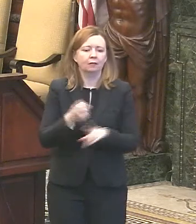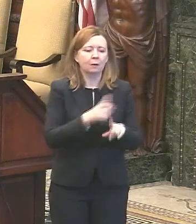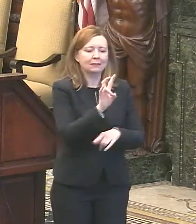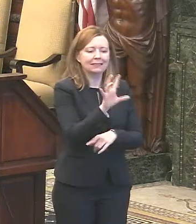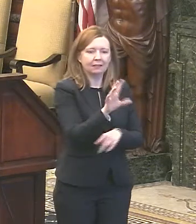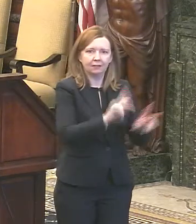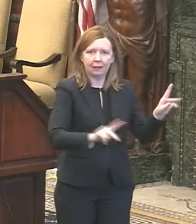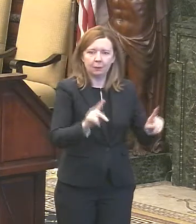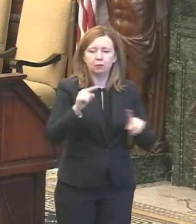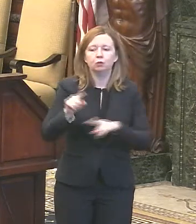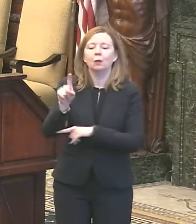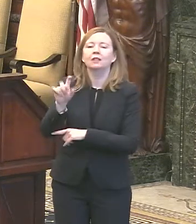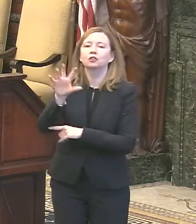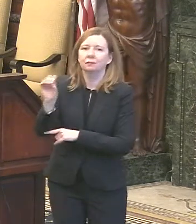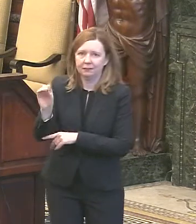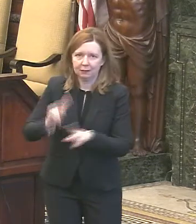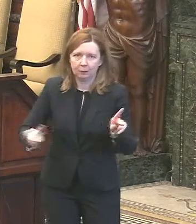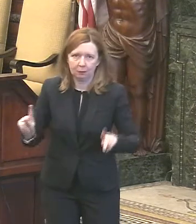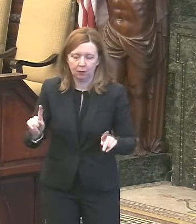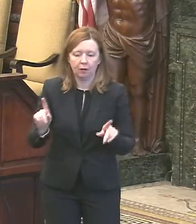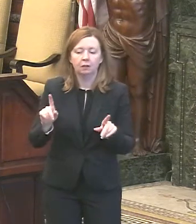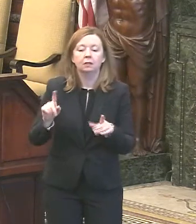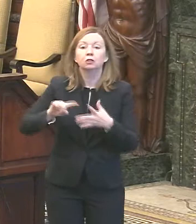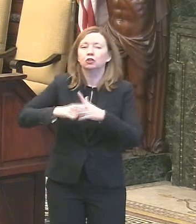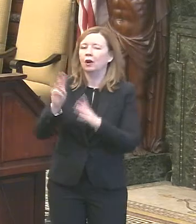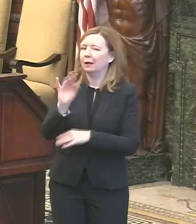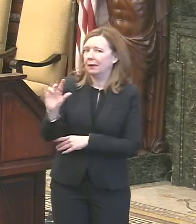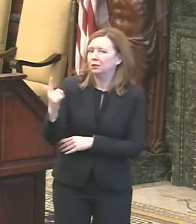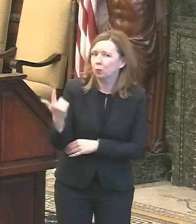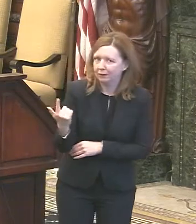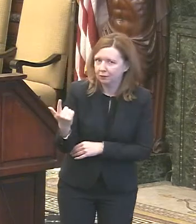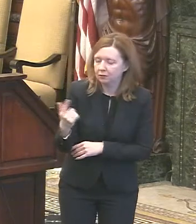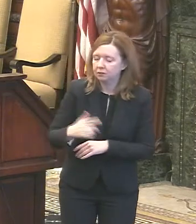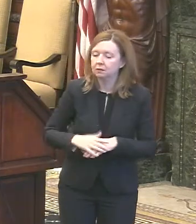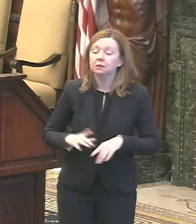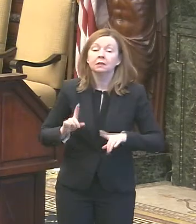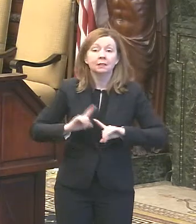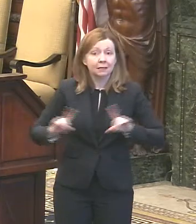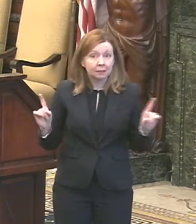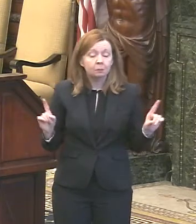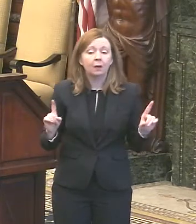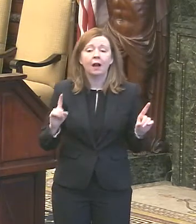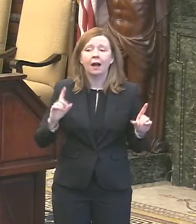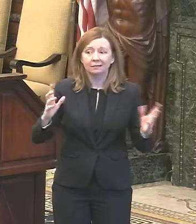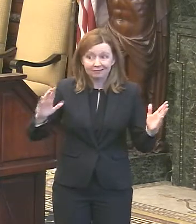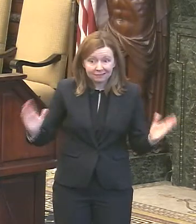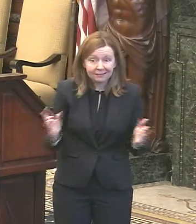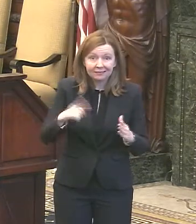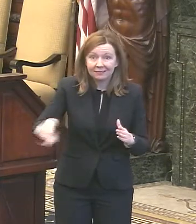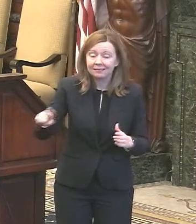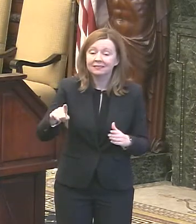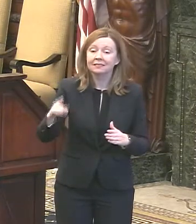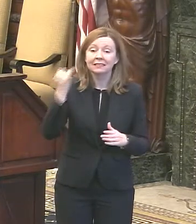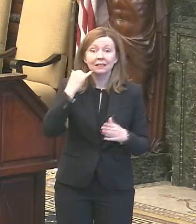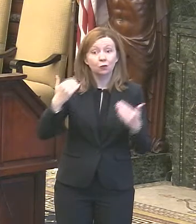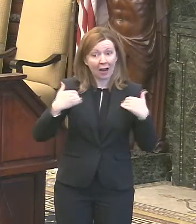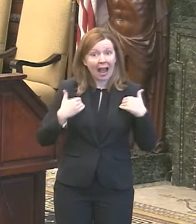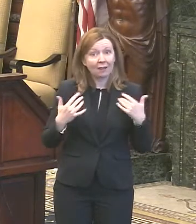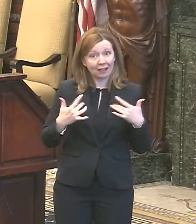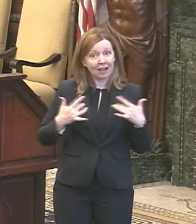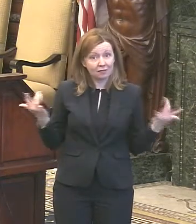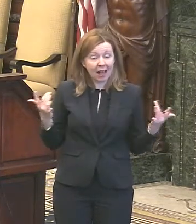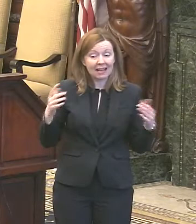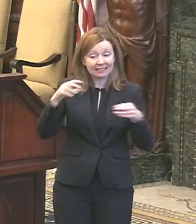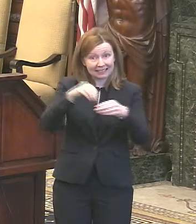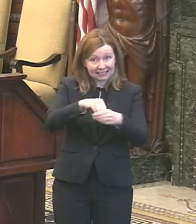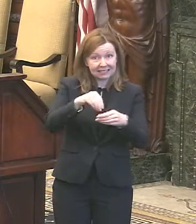persons to 150 persons as of May 21st. Still, though, I want to encourage people that are having these events, that are high-risk events, to do